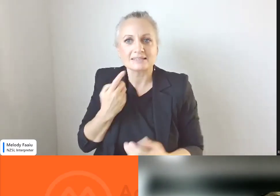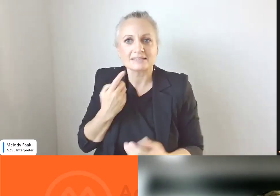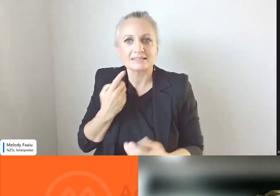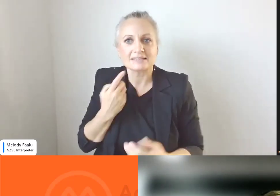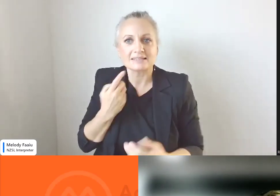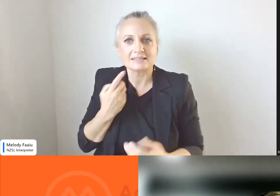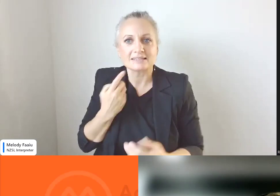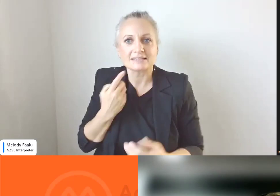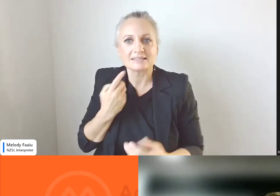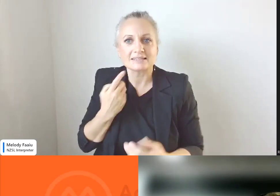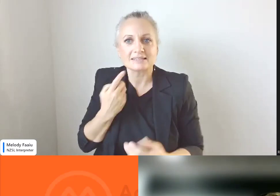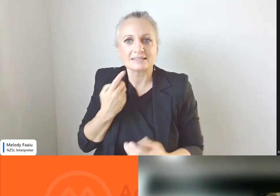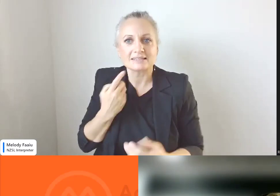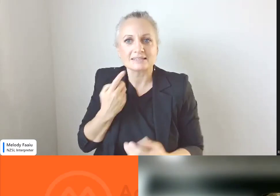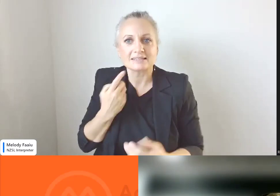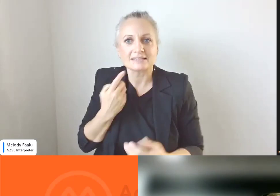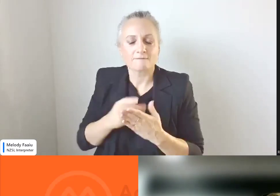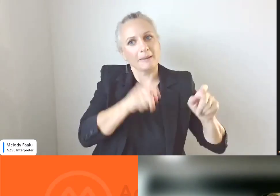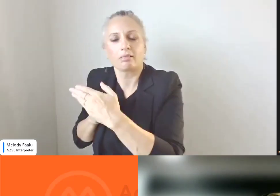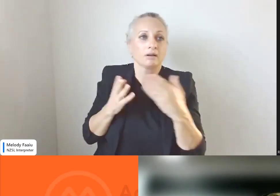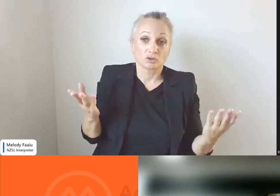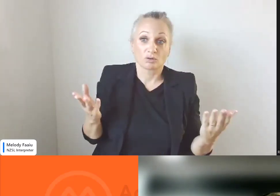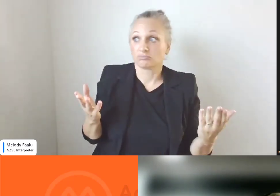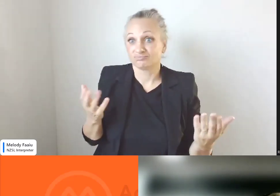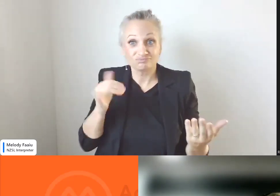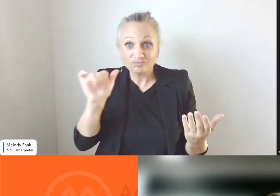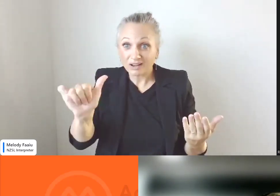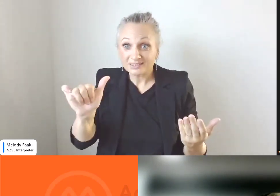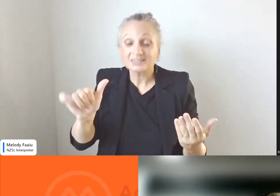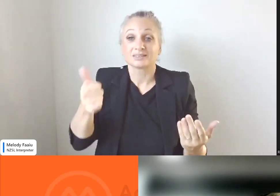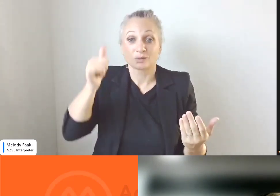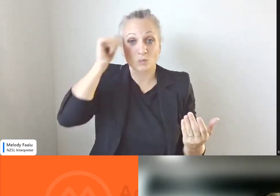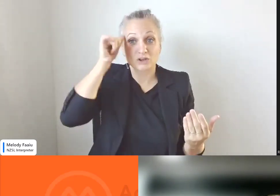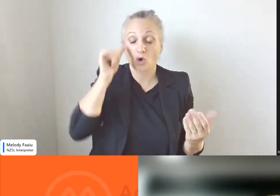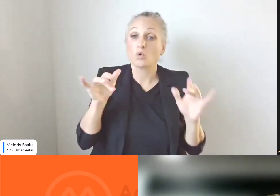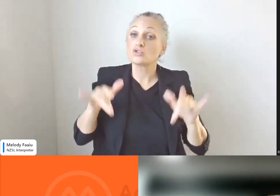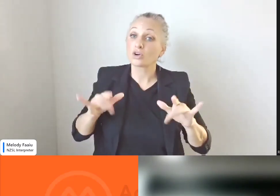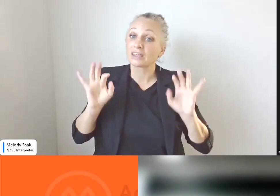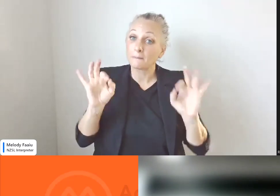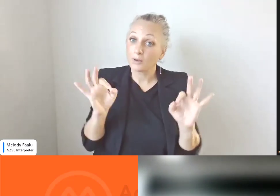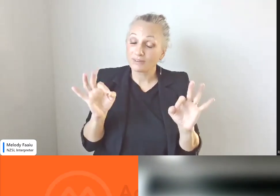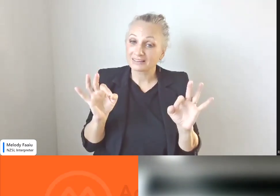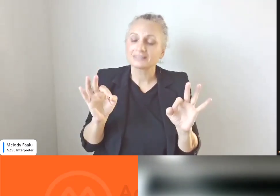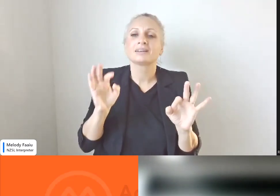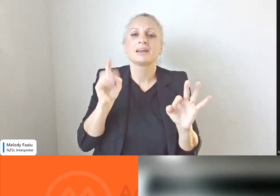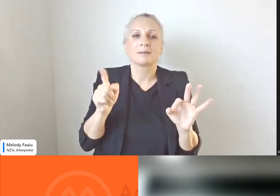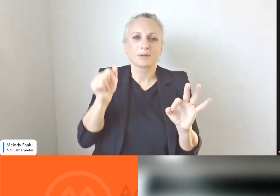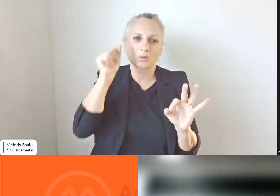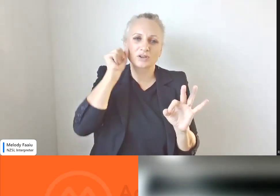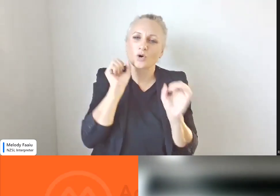both a real challenge, right? Because we know how far we have to go, but it's also a really wonderful opportunity, I